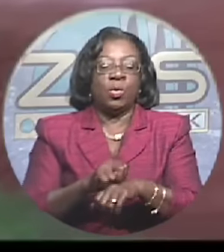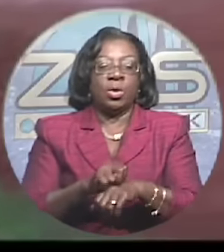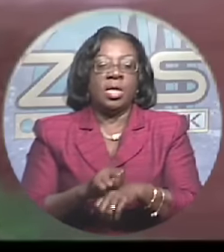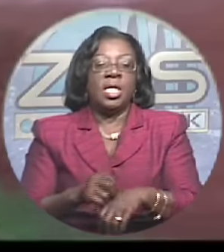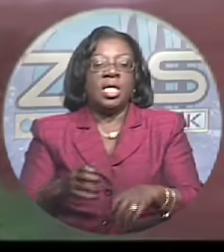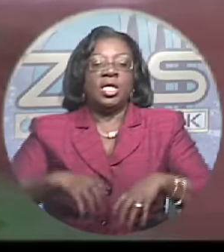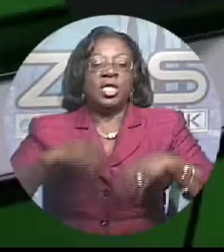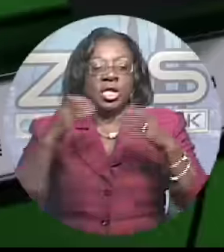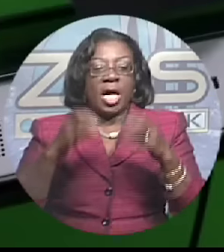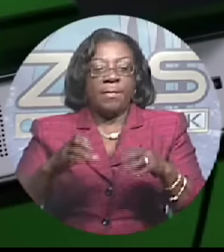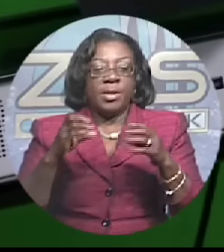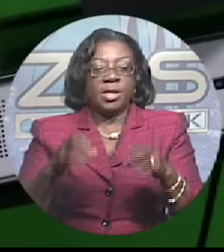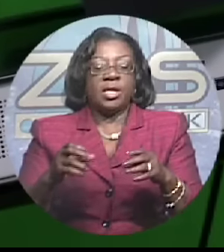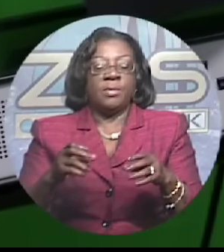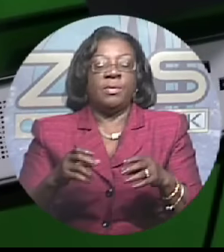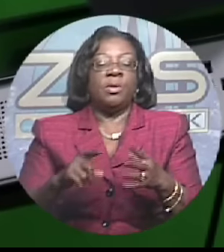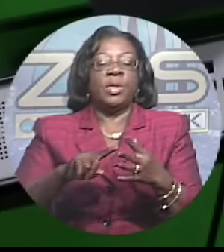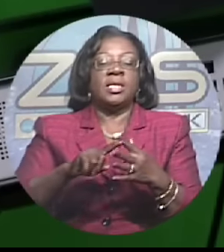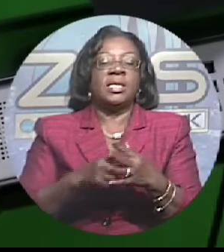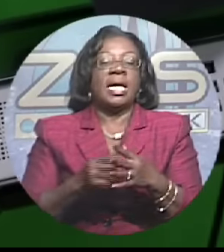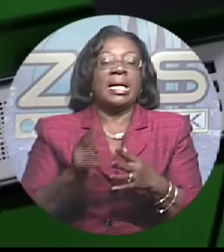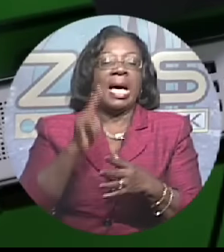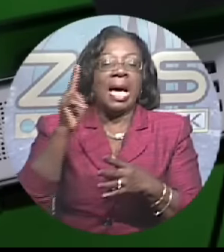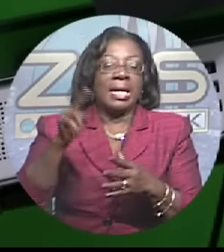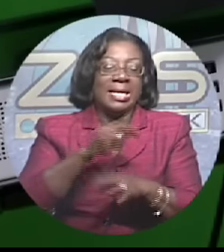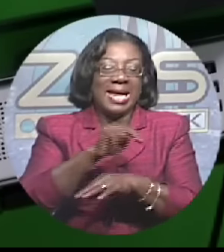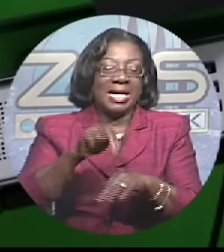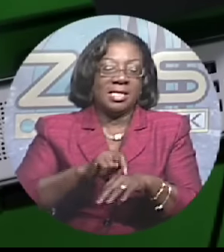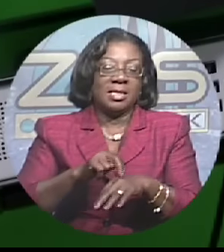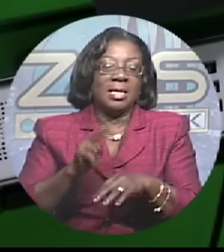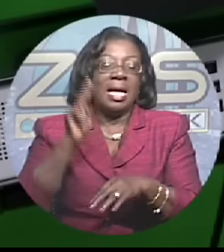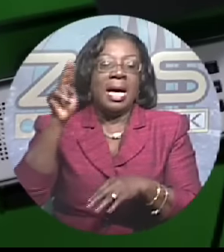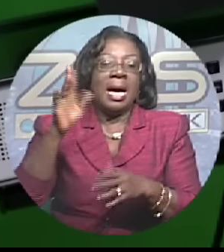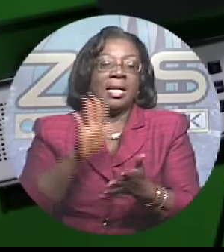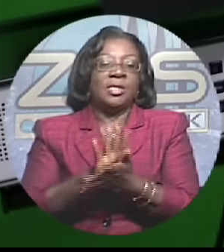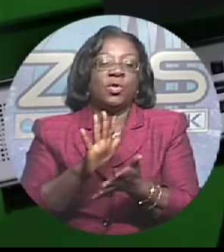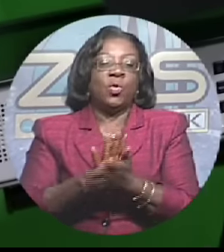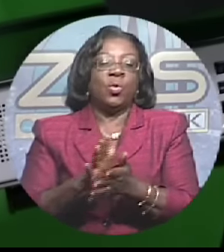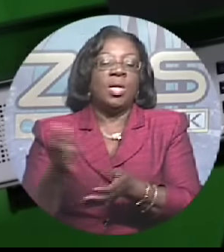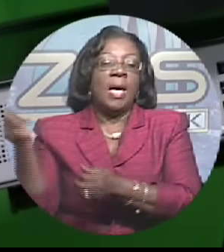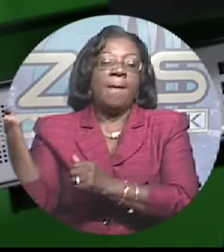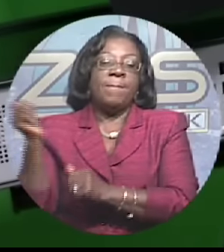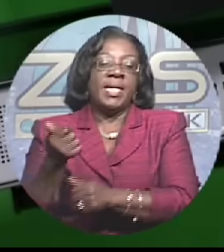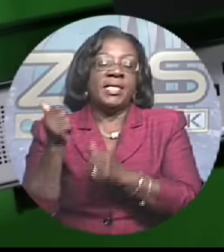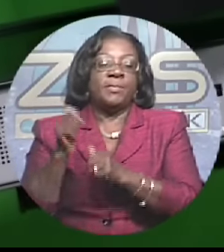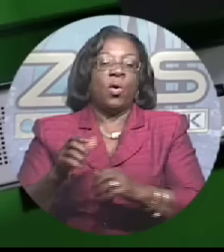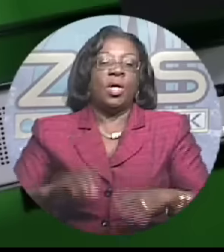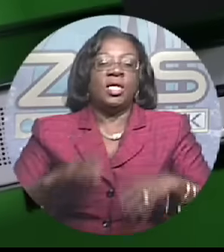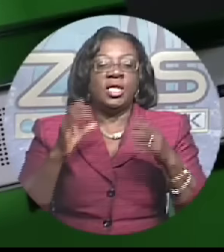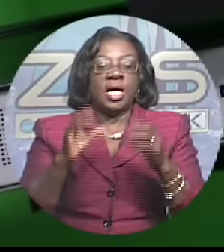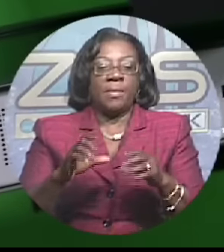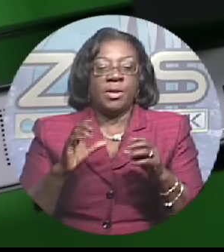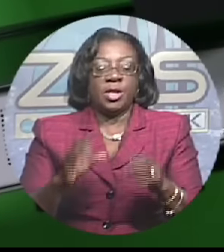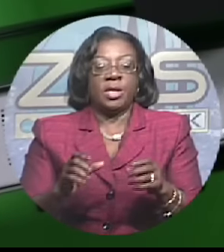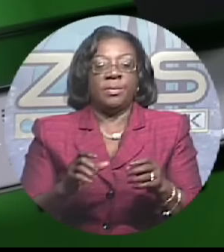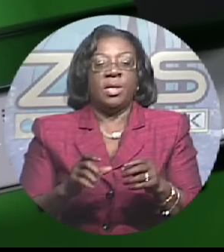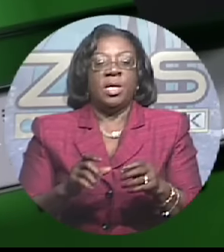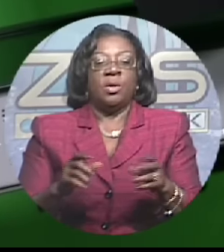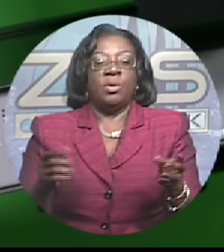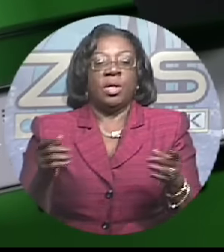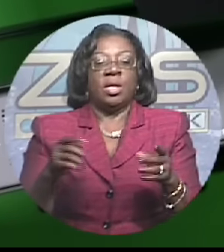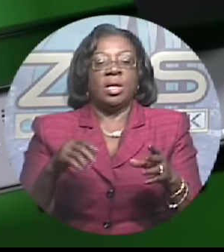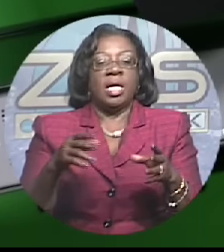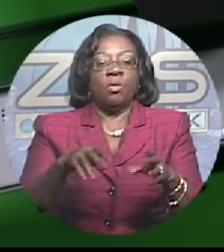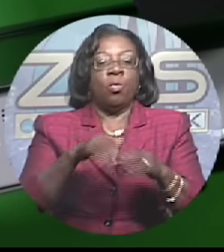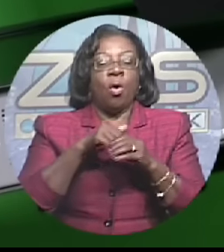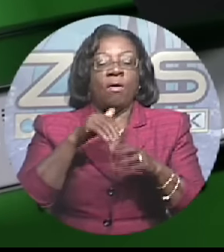call the National High School Baseball Championships. Right after the season is completed in the government schools, we're going to go out to all of the private